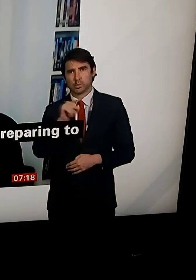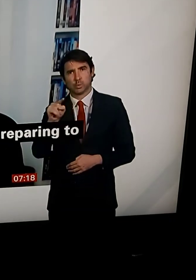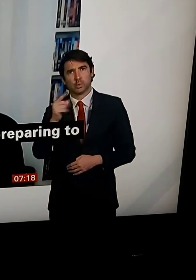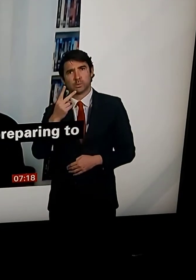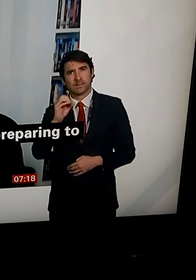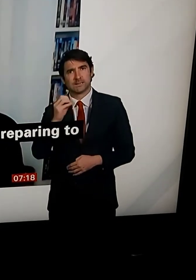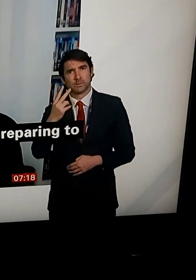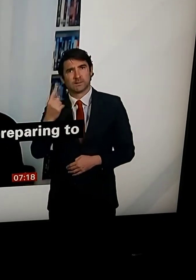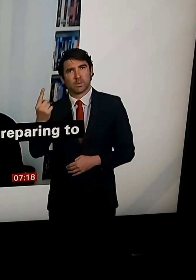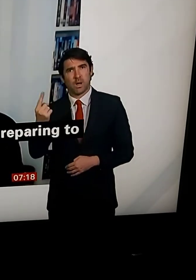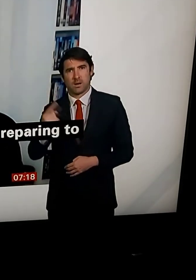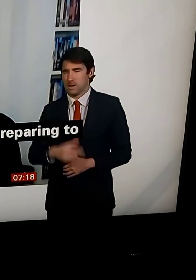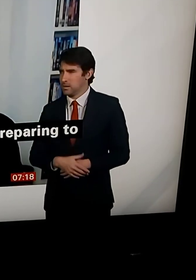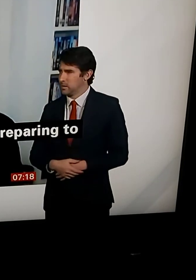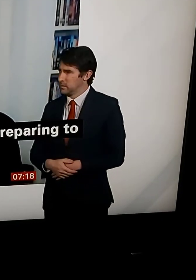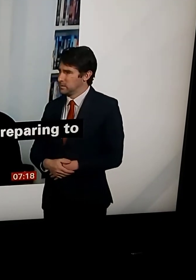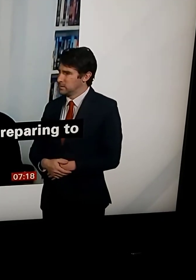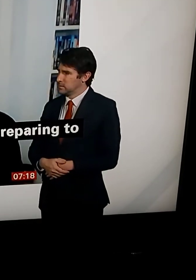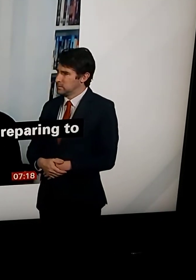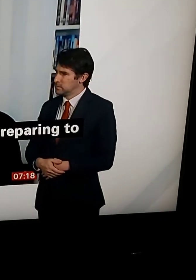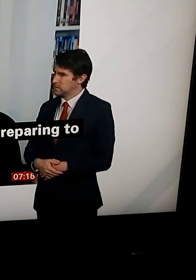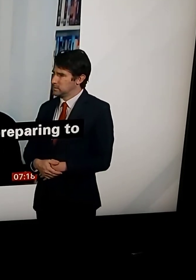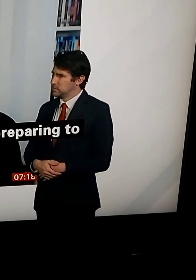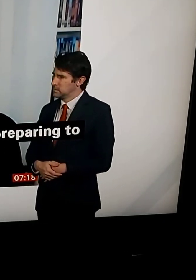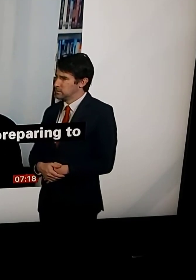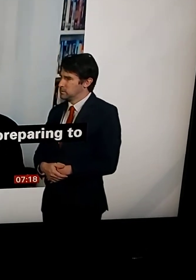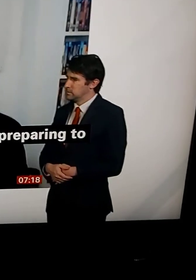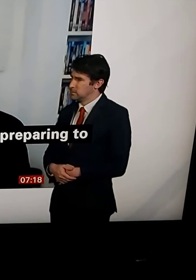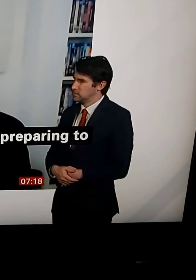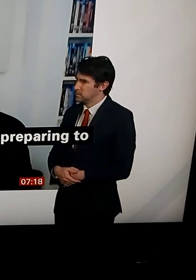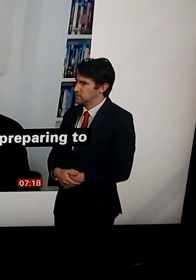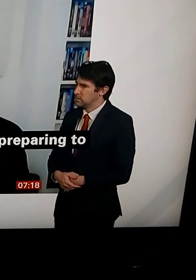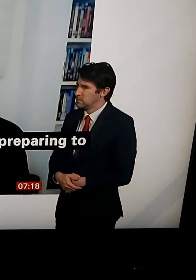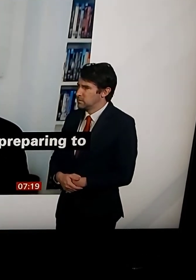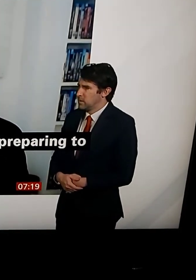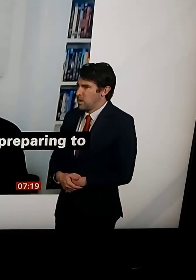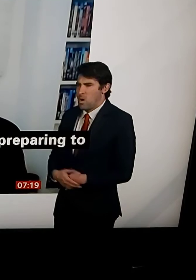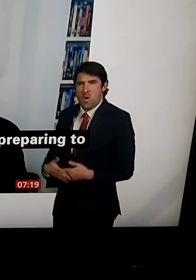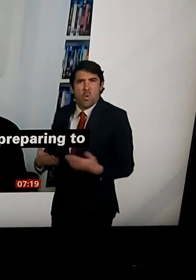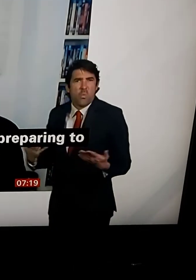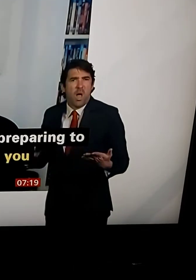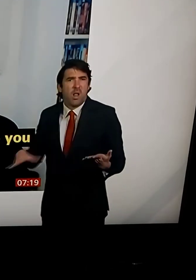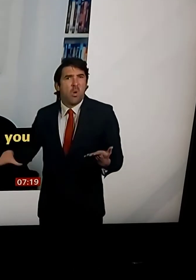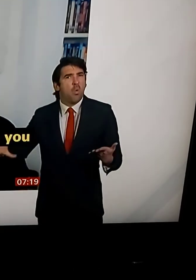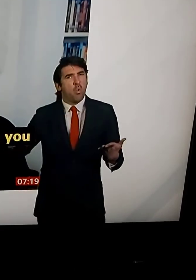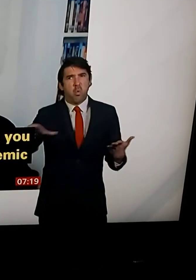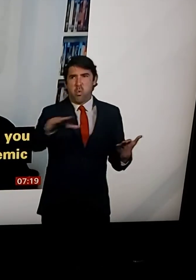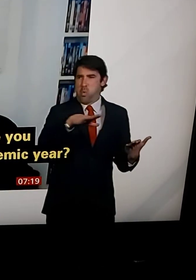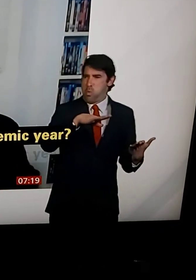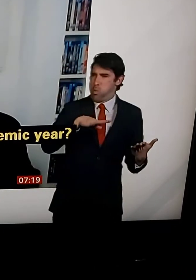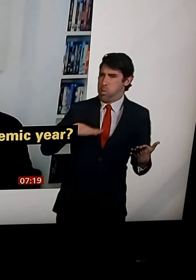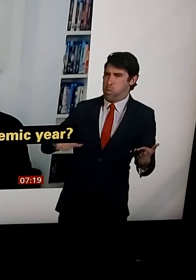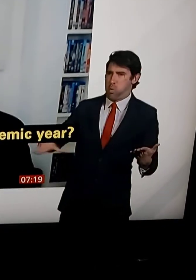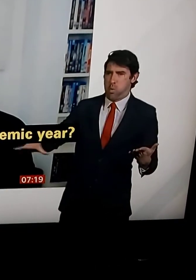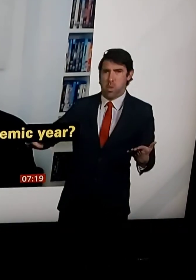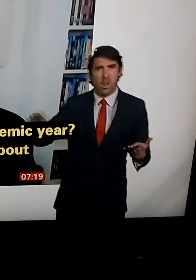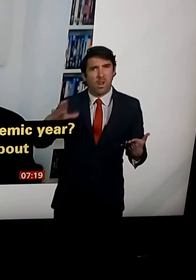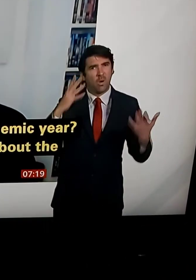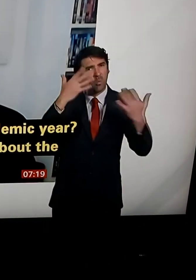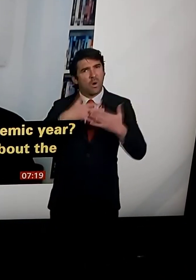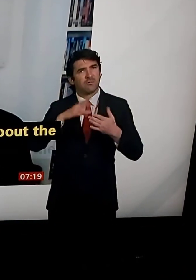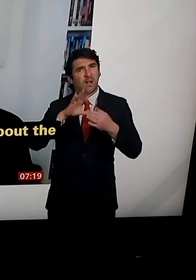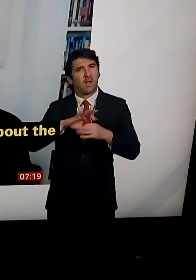think any citizen is worried about the next 6 months. I mean, what I know, because, in order for me to come into university over the last